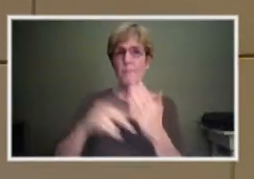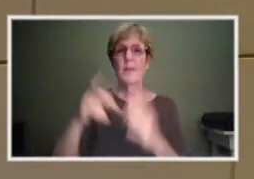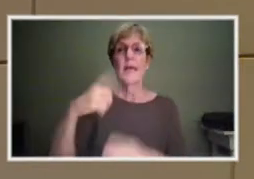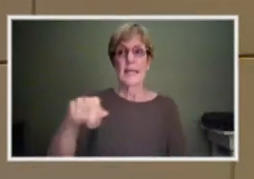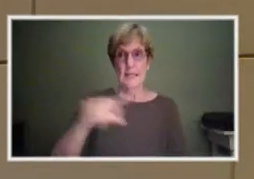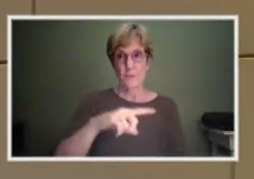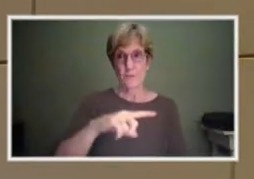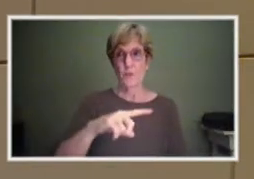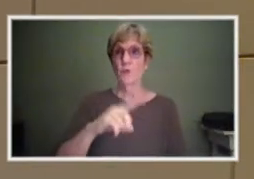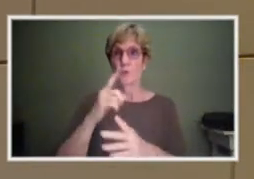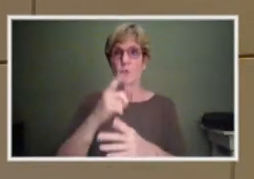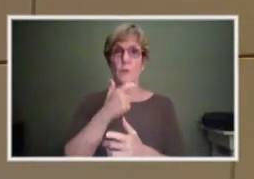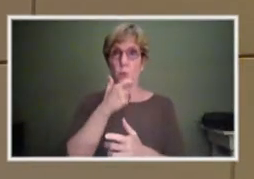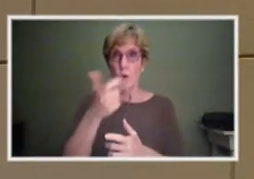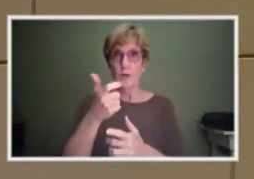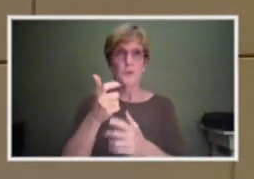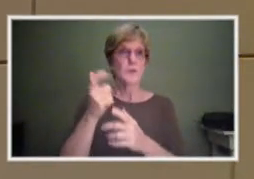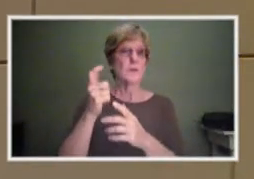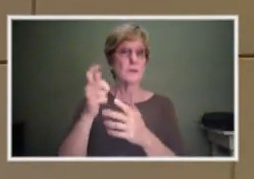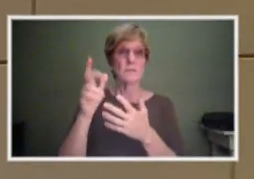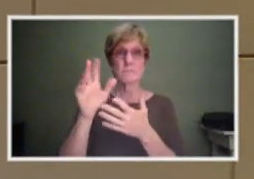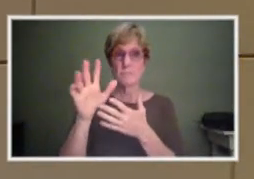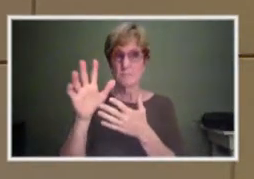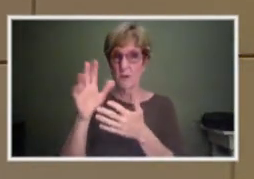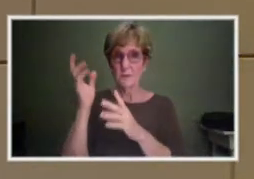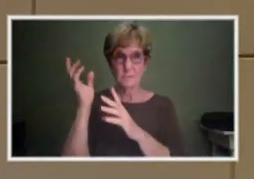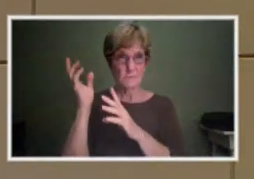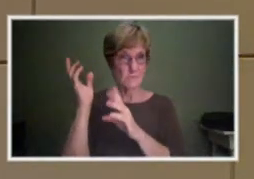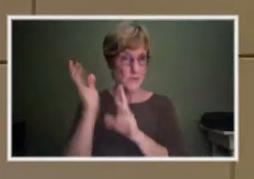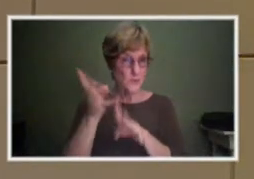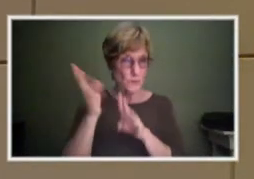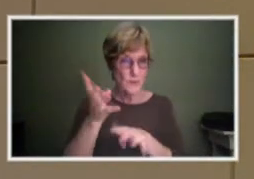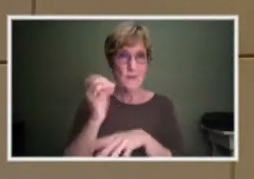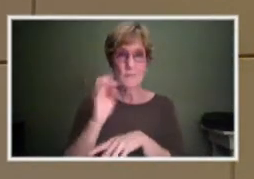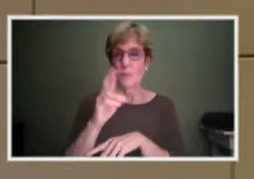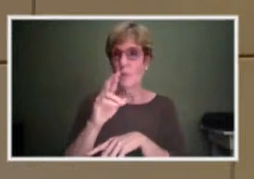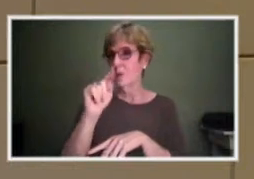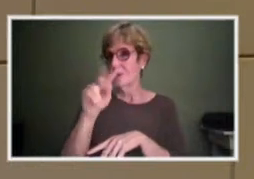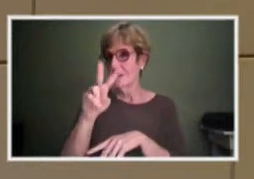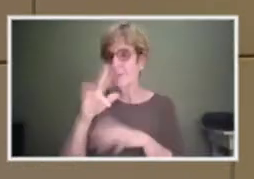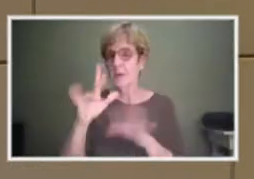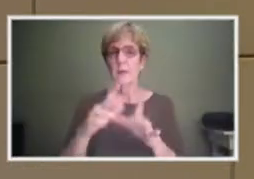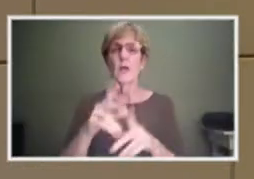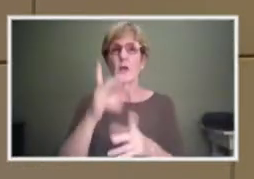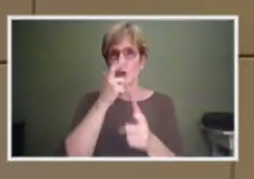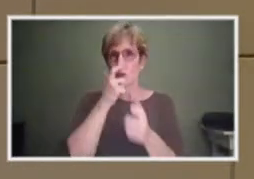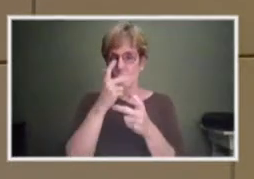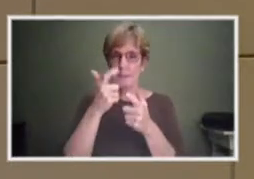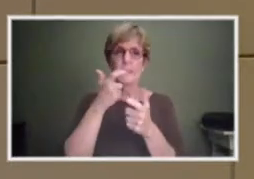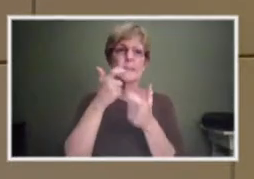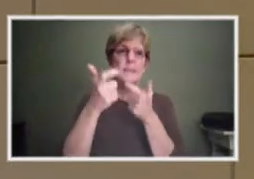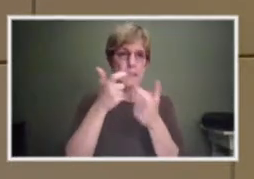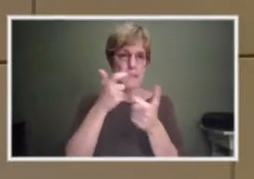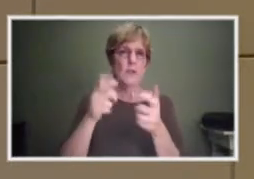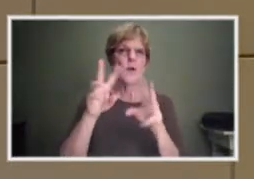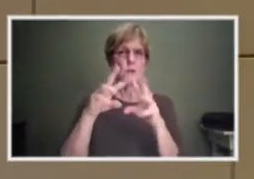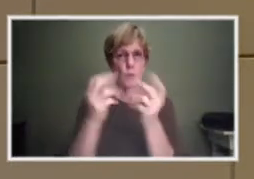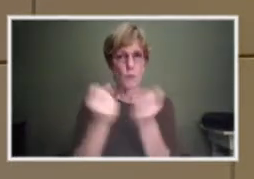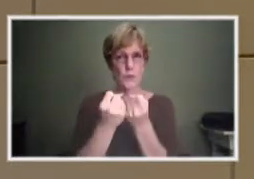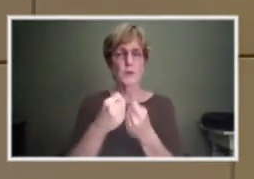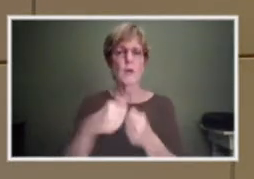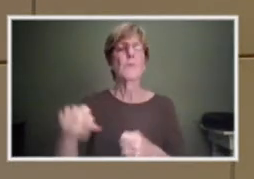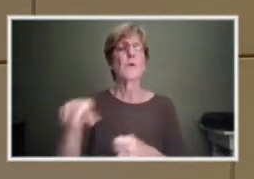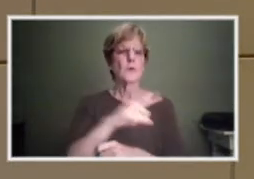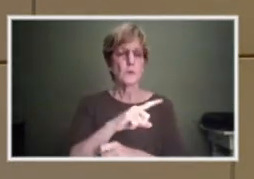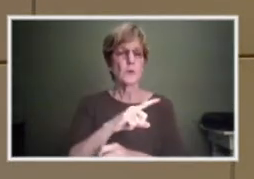streaming or watching, if not, please go back and rewind, and you can see the council's workshop so that you can also